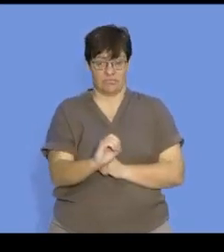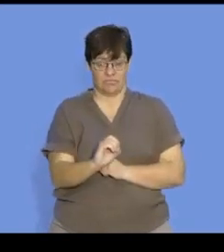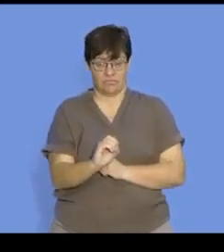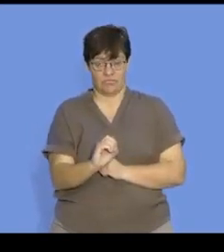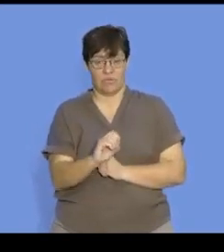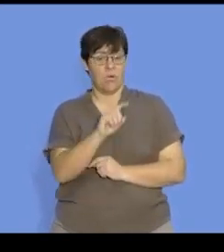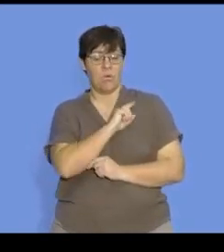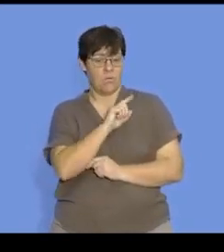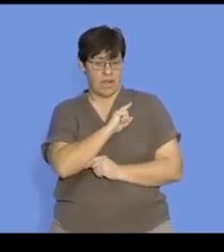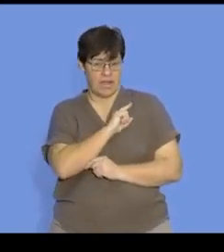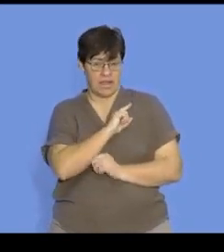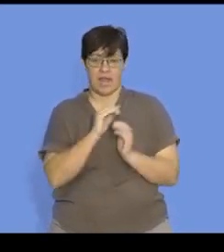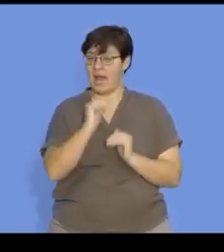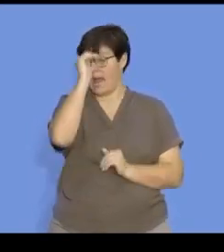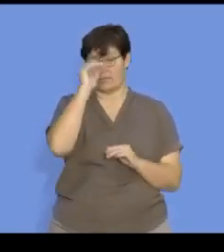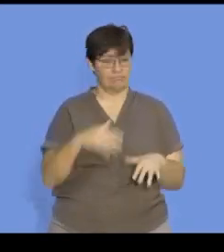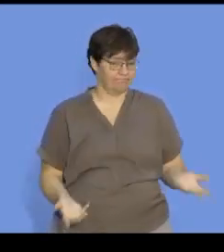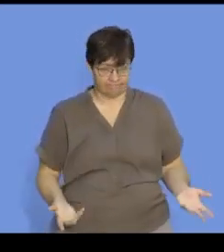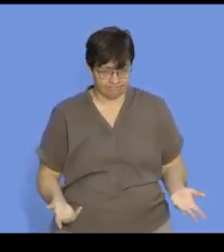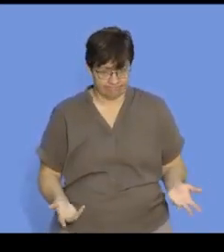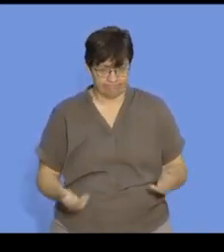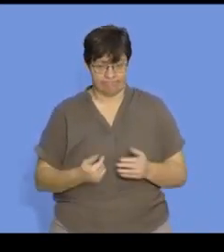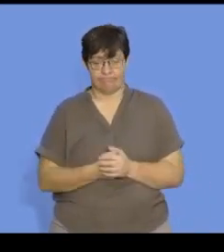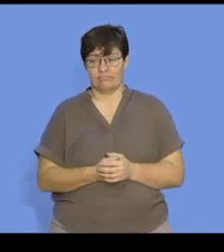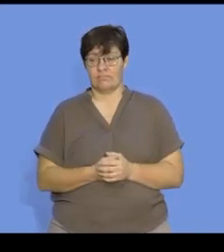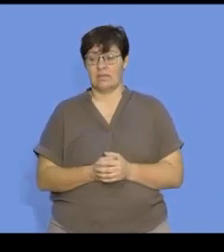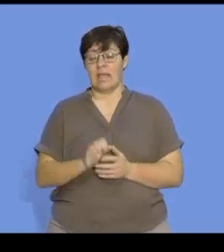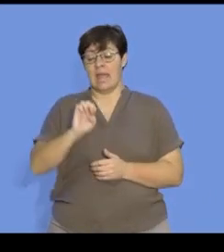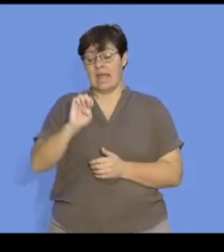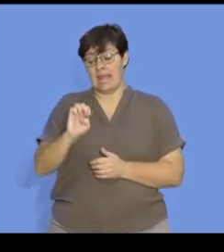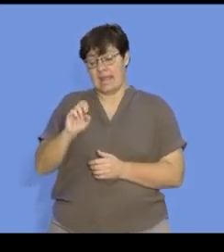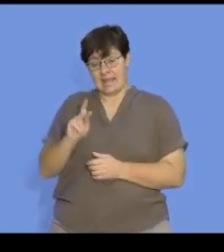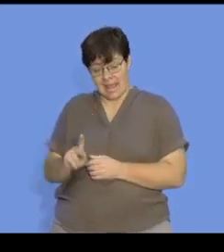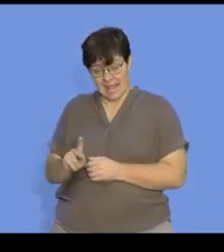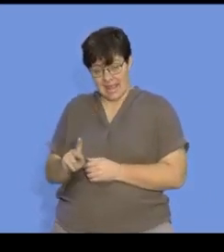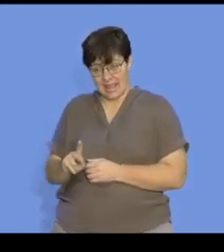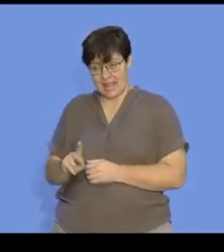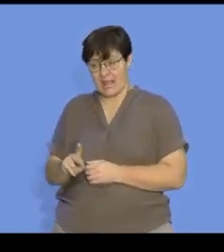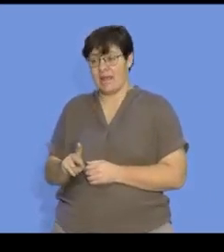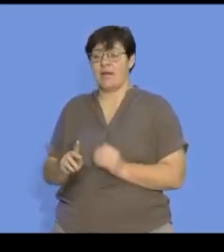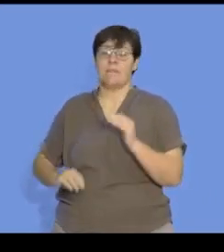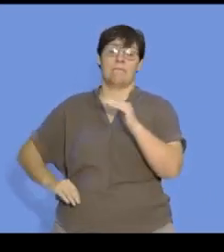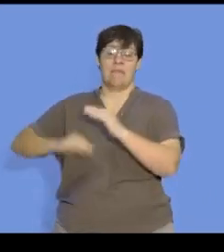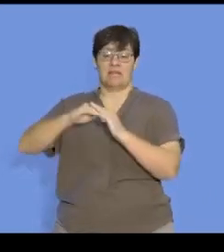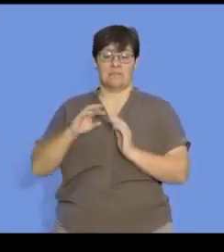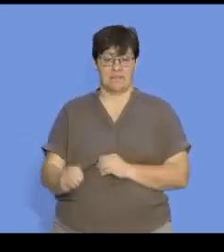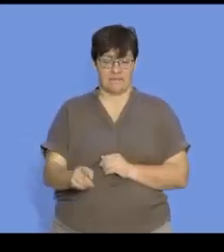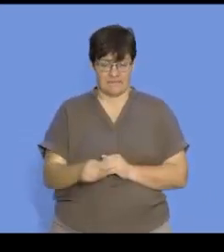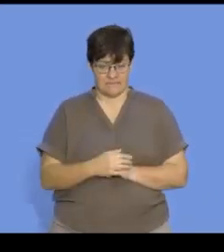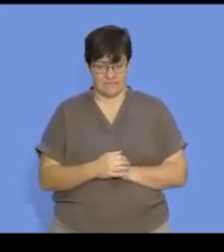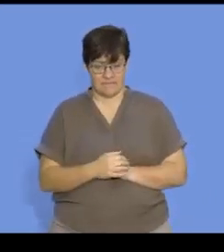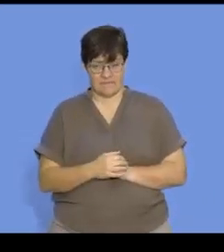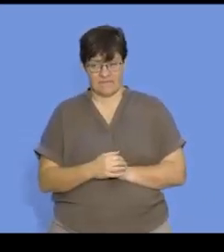no height. And kinetic energy is now at a maximum. And